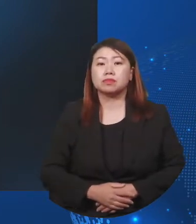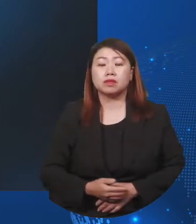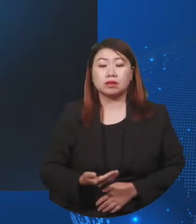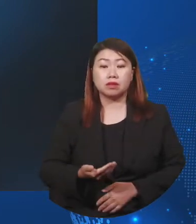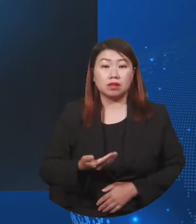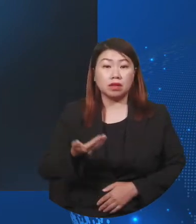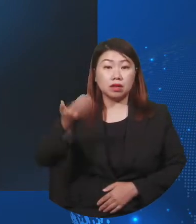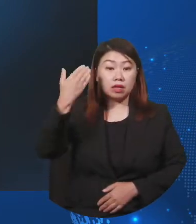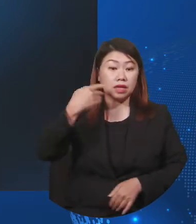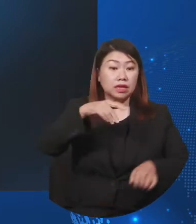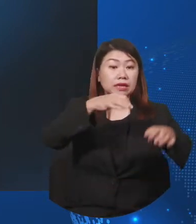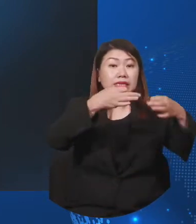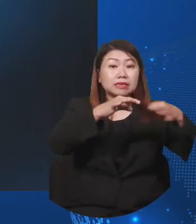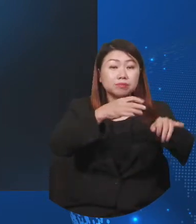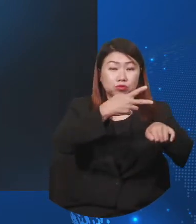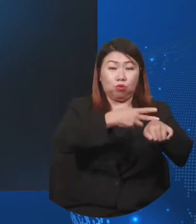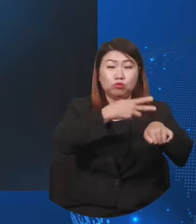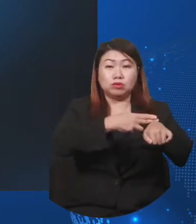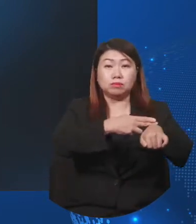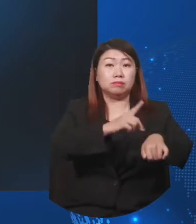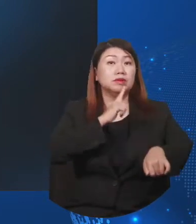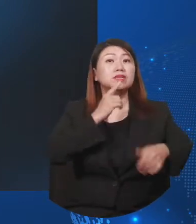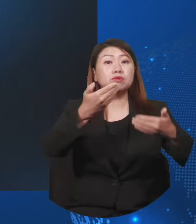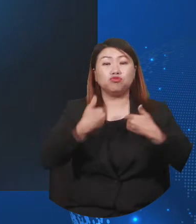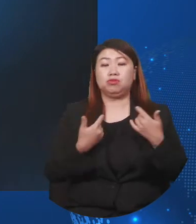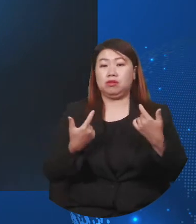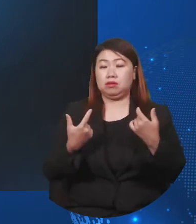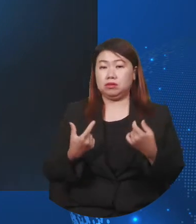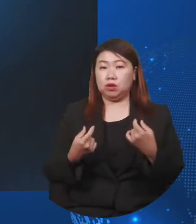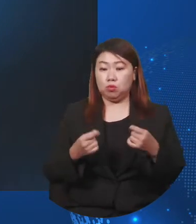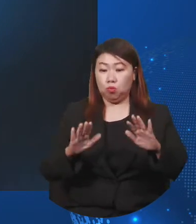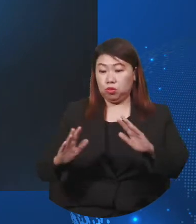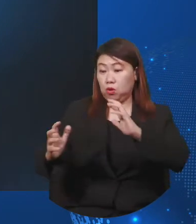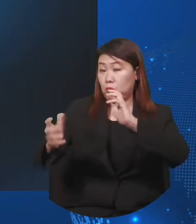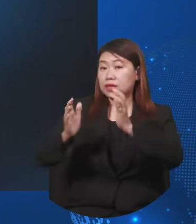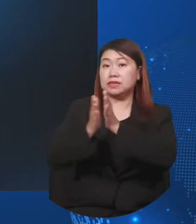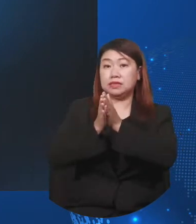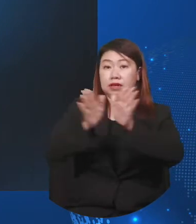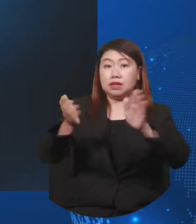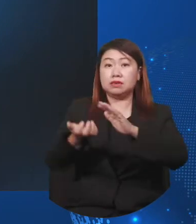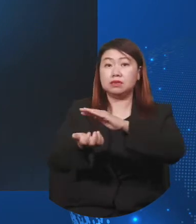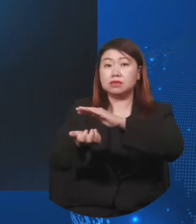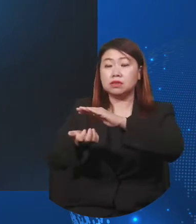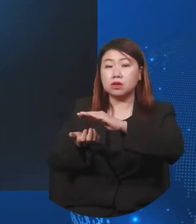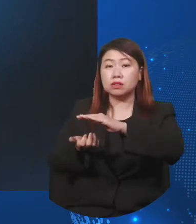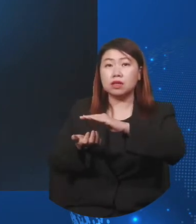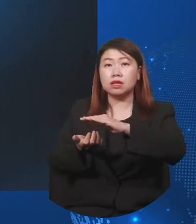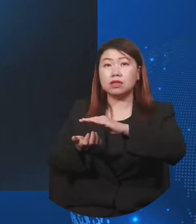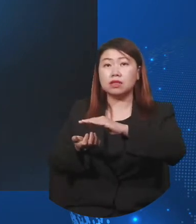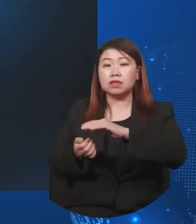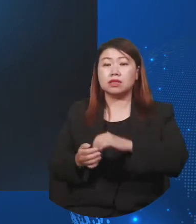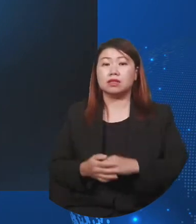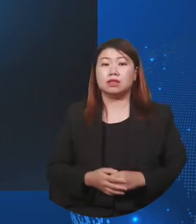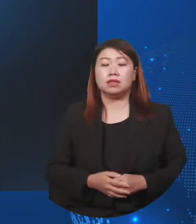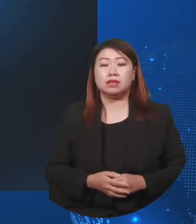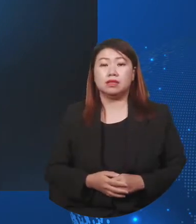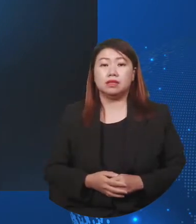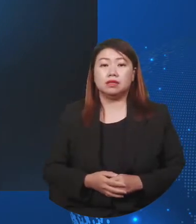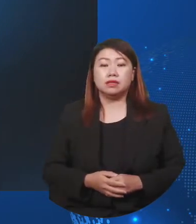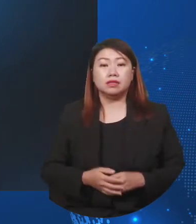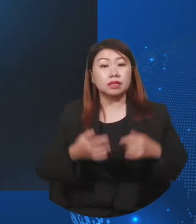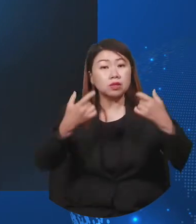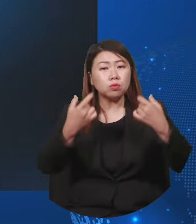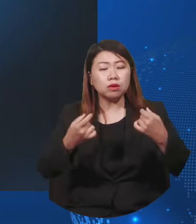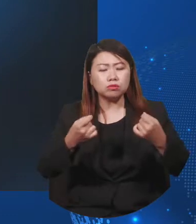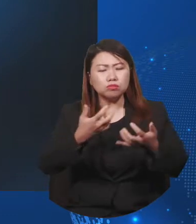described as the backdrop of today's discussion with a very heavy heart. Yet, I think as